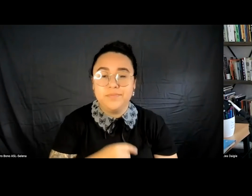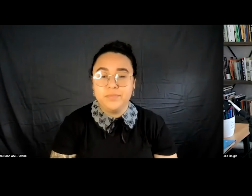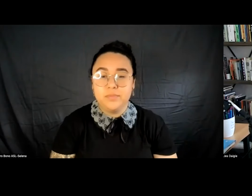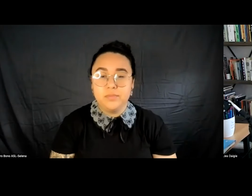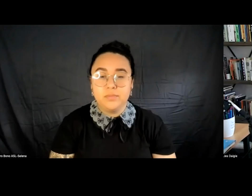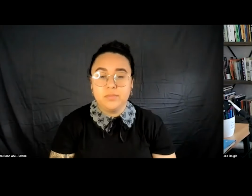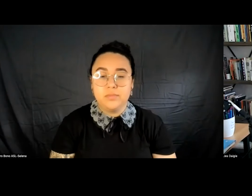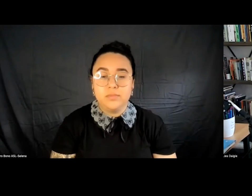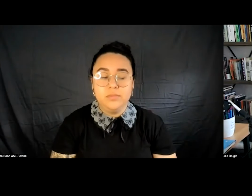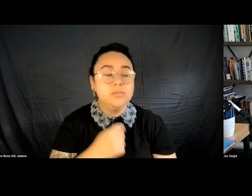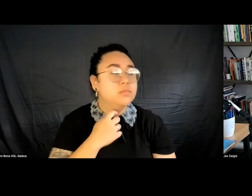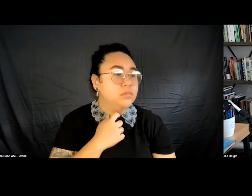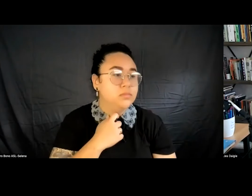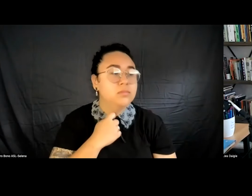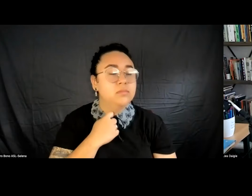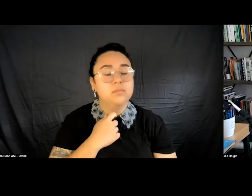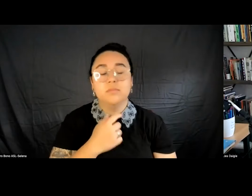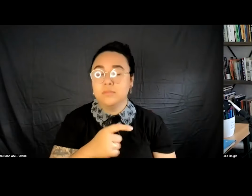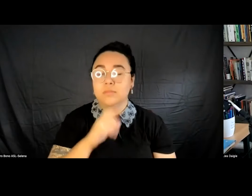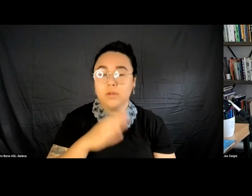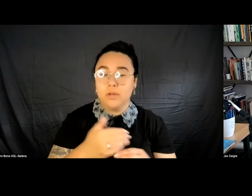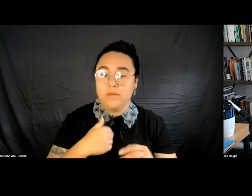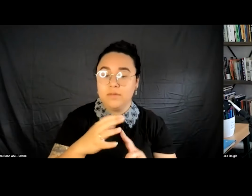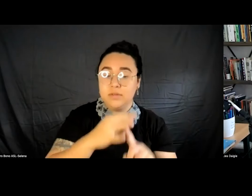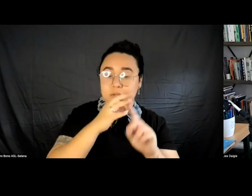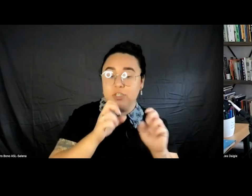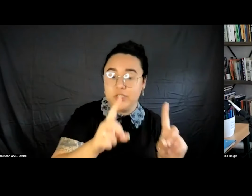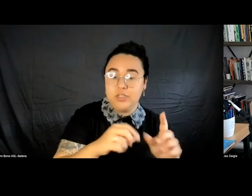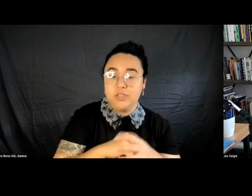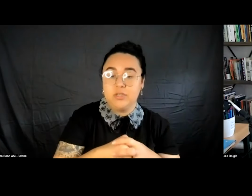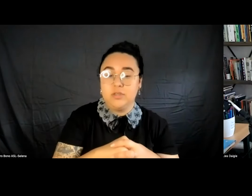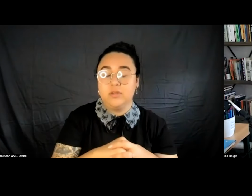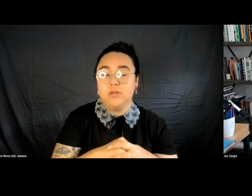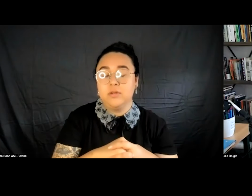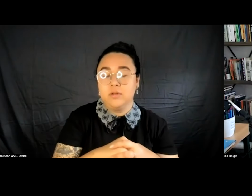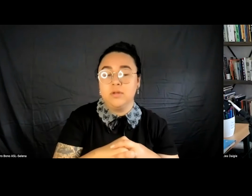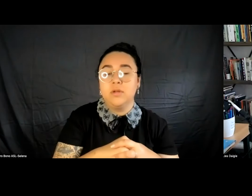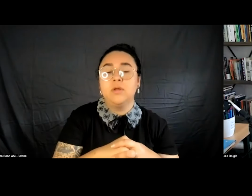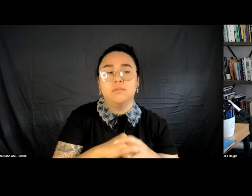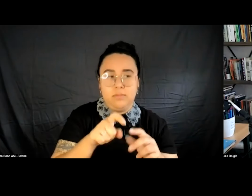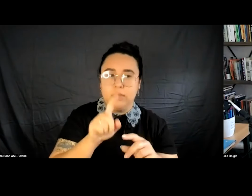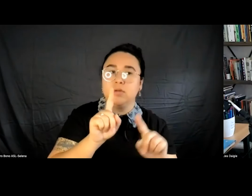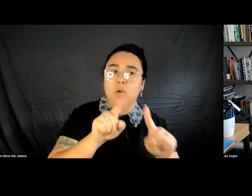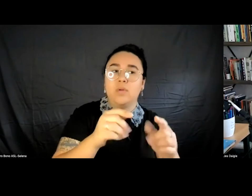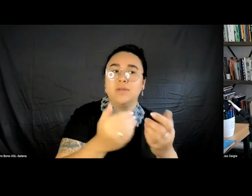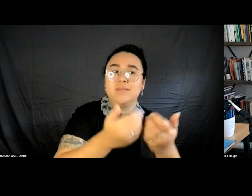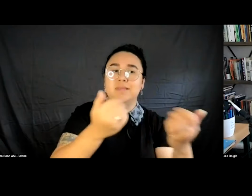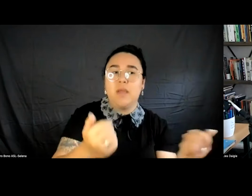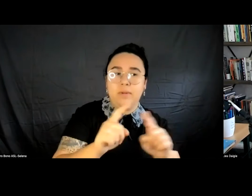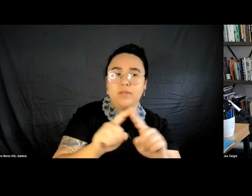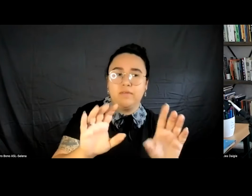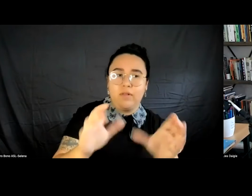and, she has special education and she has to go to a special classroom to access the different things that she needs.